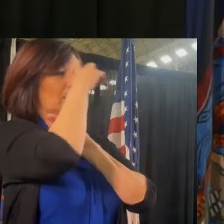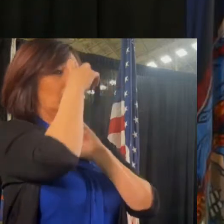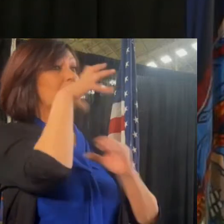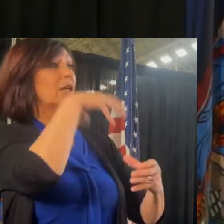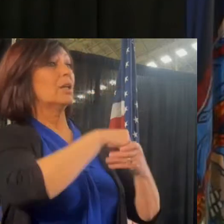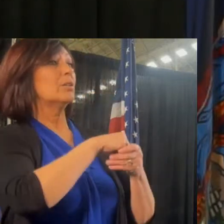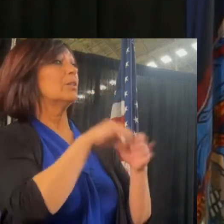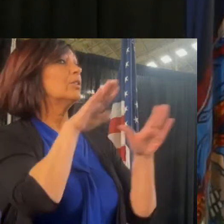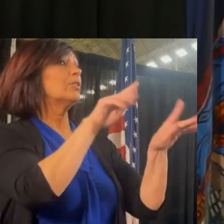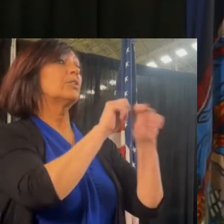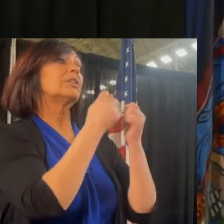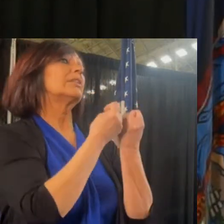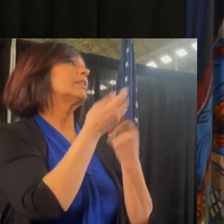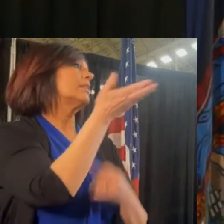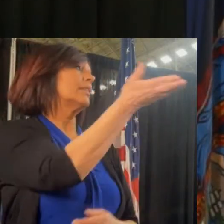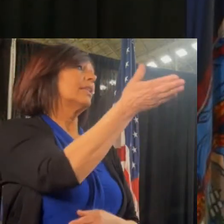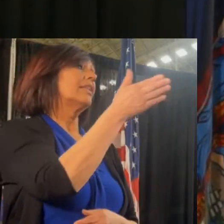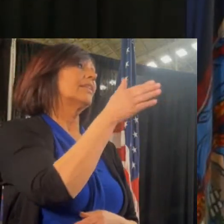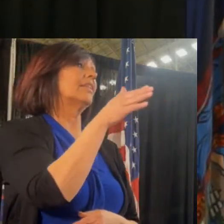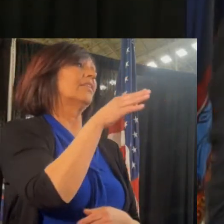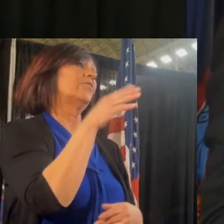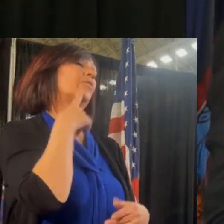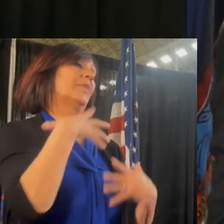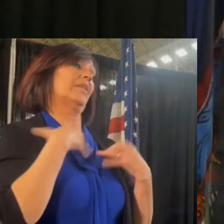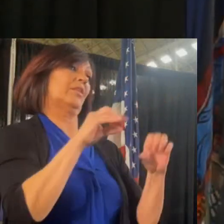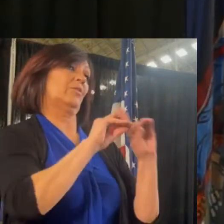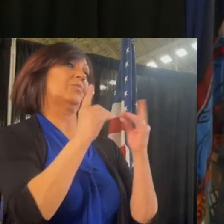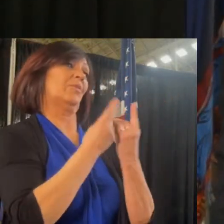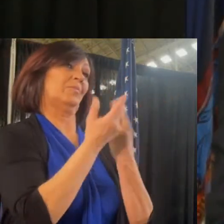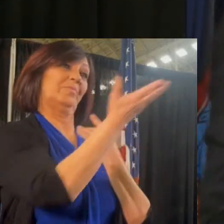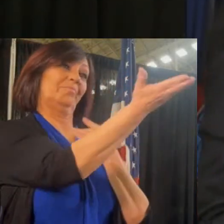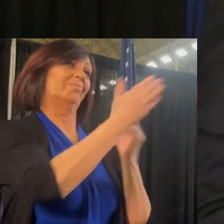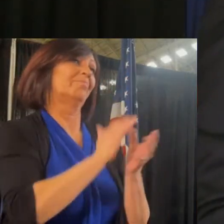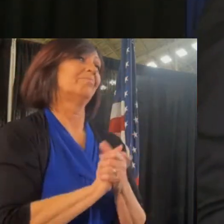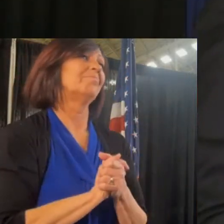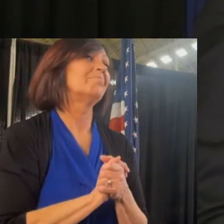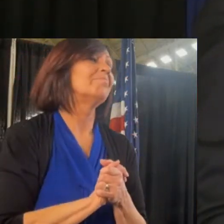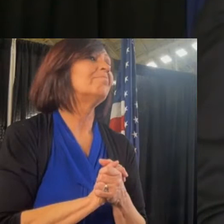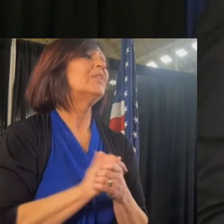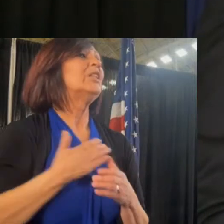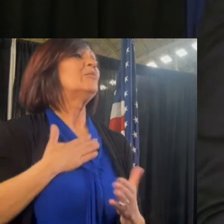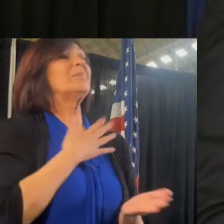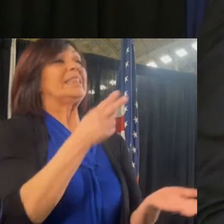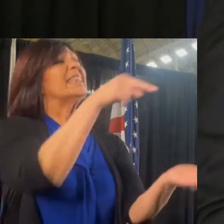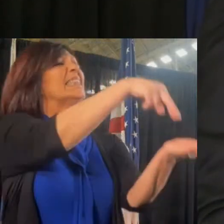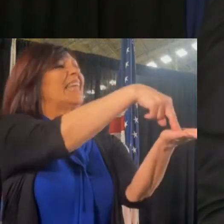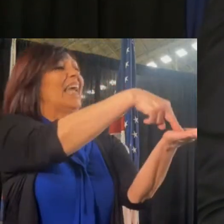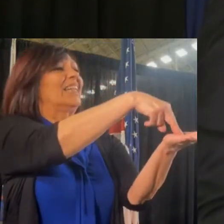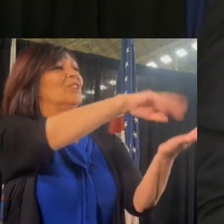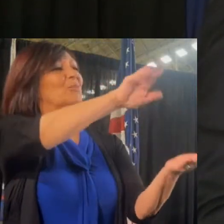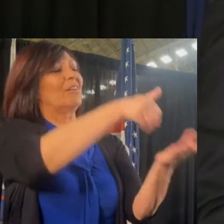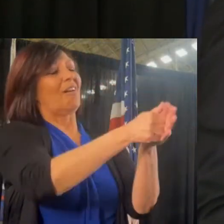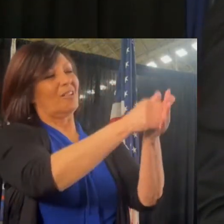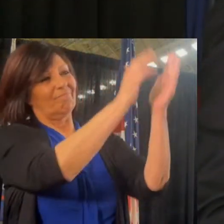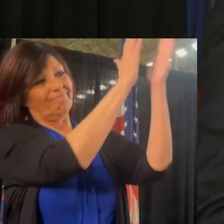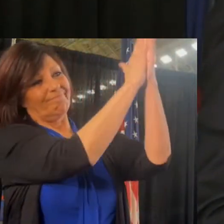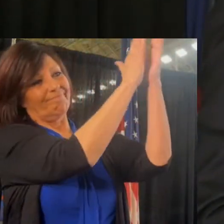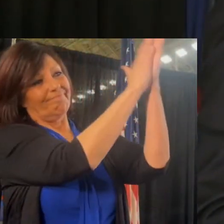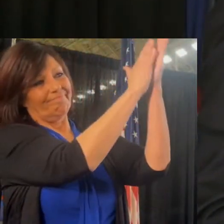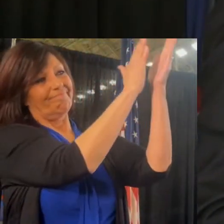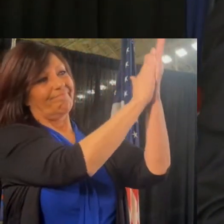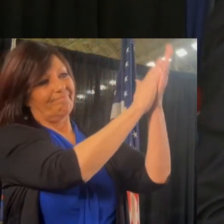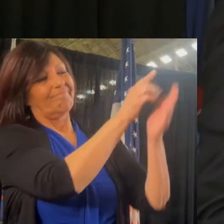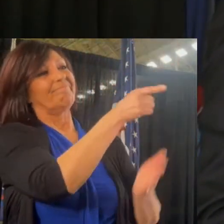including our great team from the Epidemiological Division of the Department of Health, please stand so we can all give you a